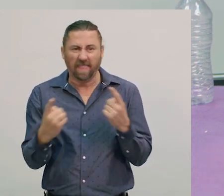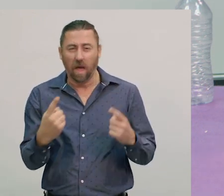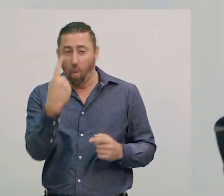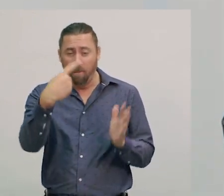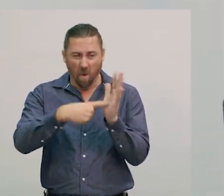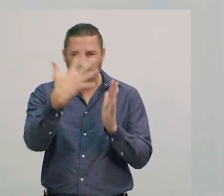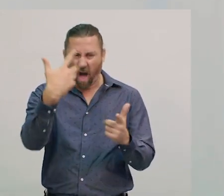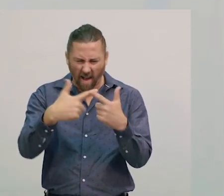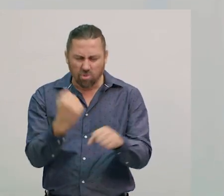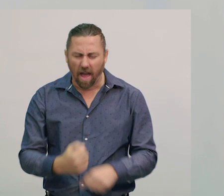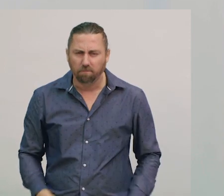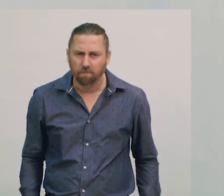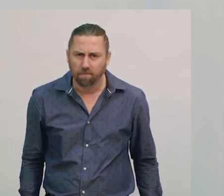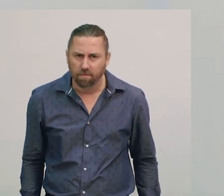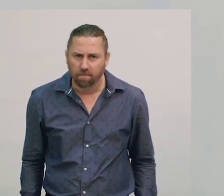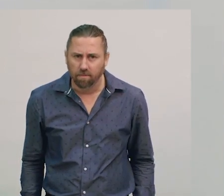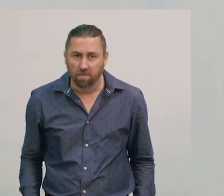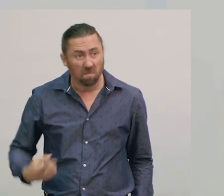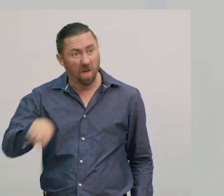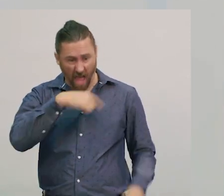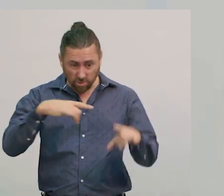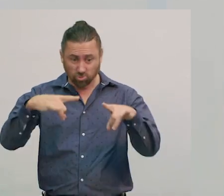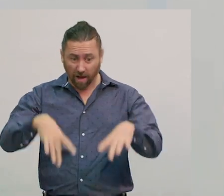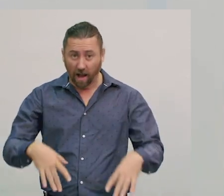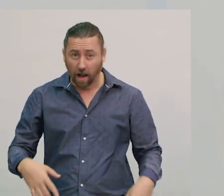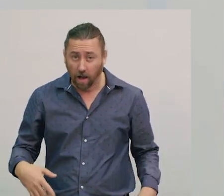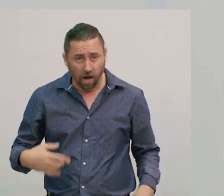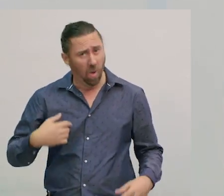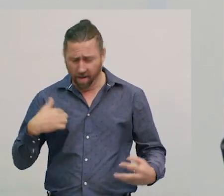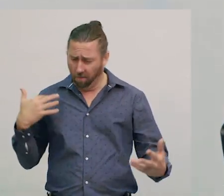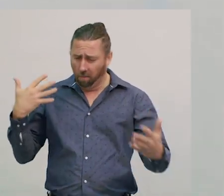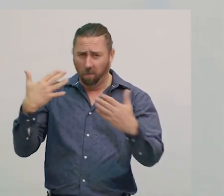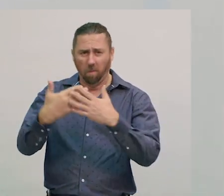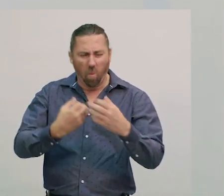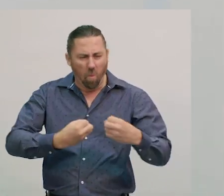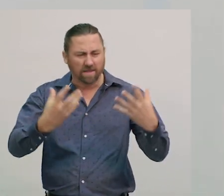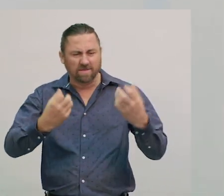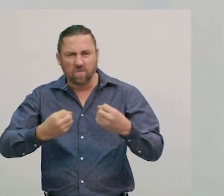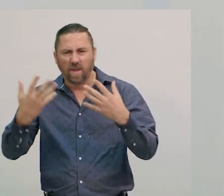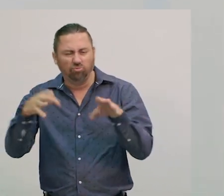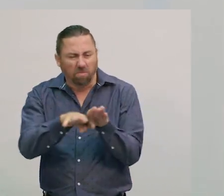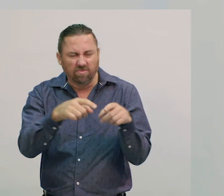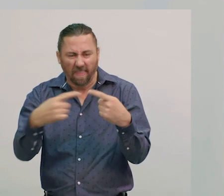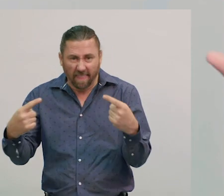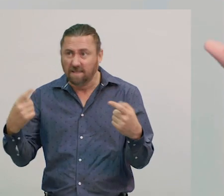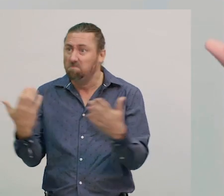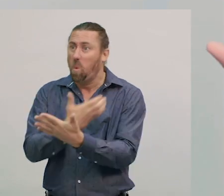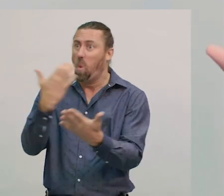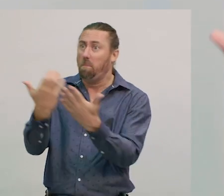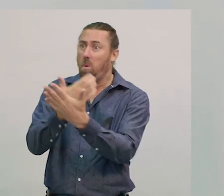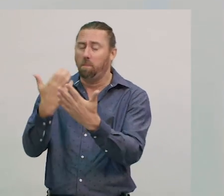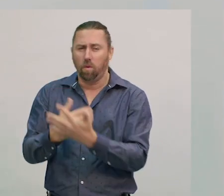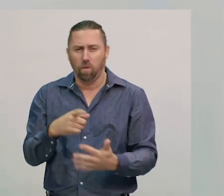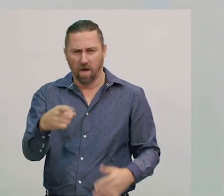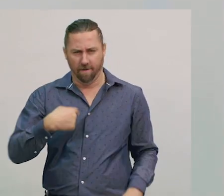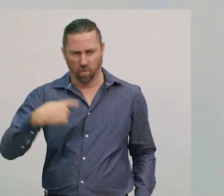waste. As a nation, we are creating more waste than ever before. So to help protect our environment, we need to